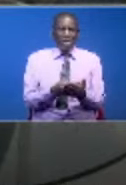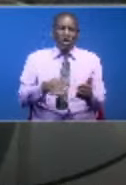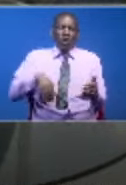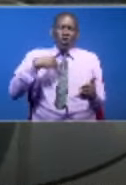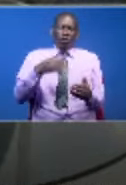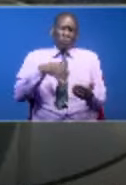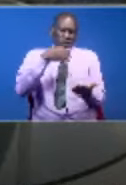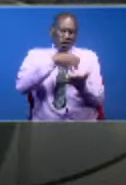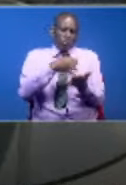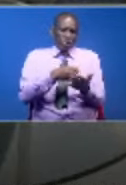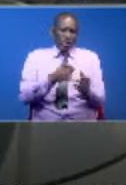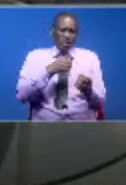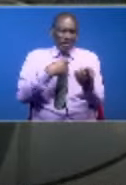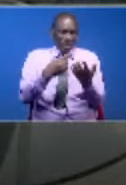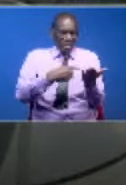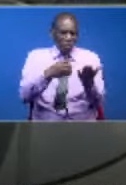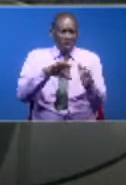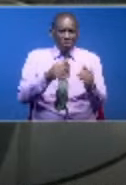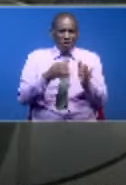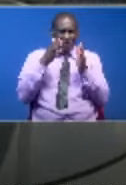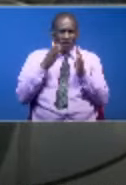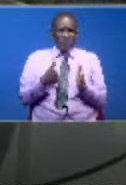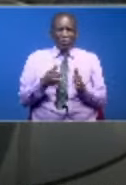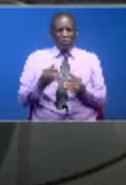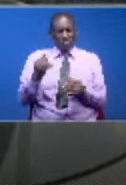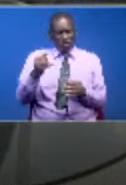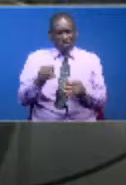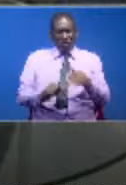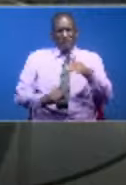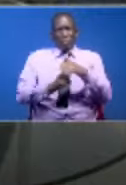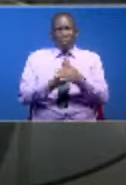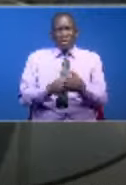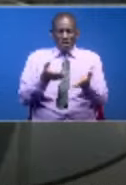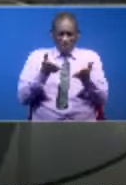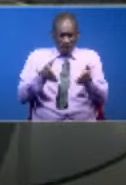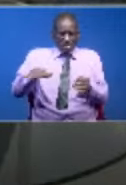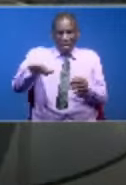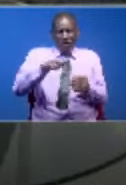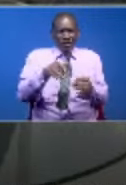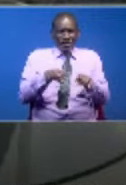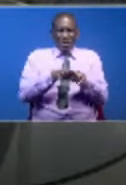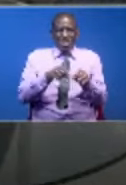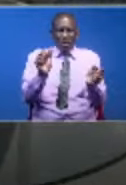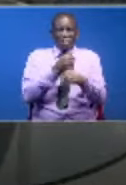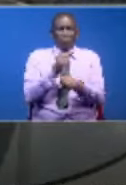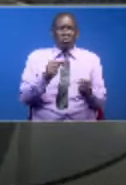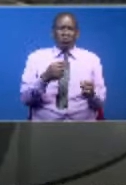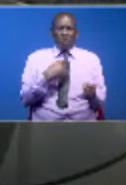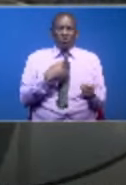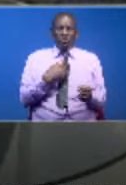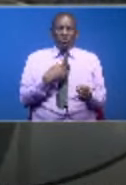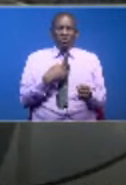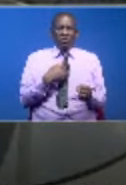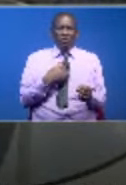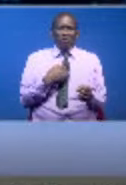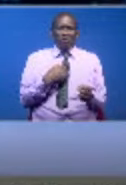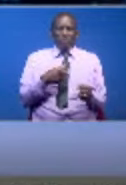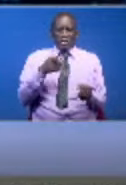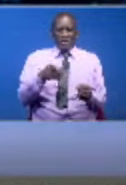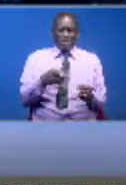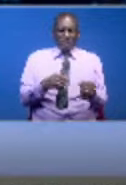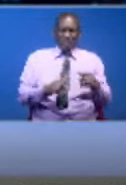with a conversation on fiscal incentives. In the present environment, it looks like we cannot afford, as a sovereign, fiscal incentives.